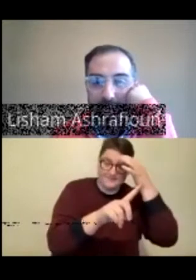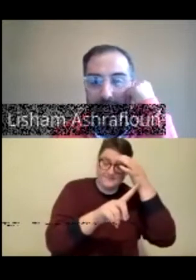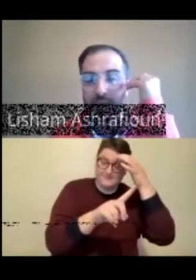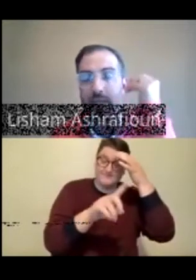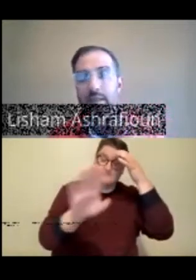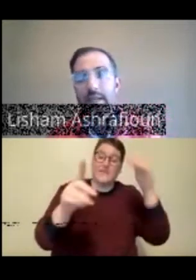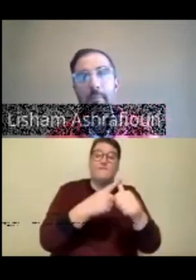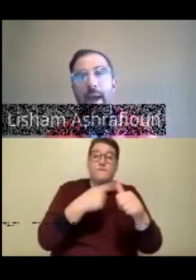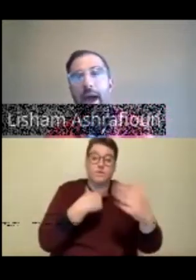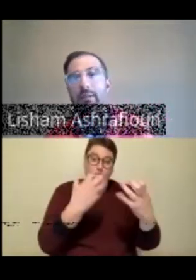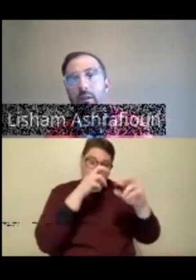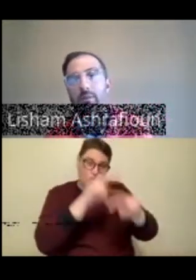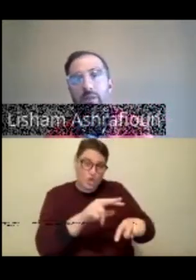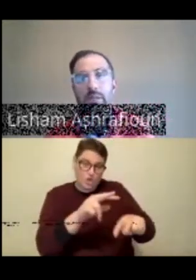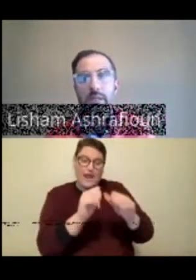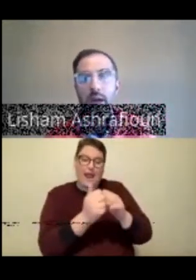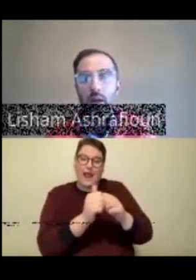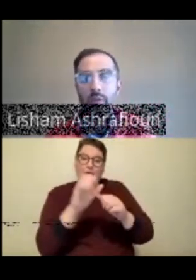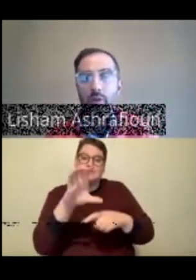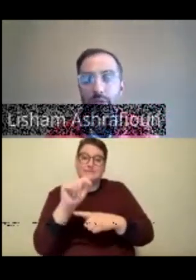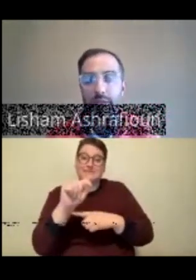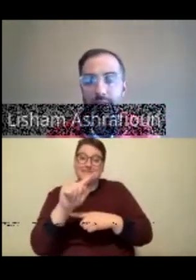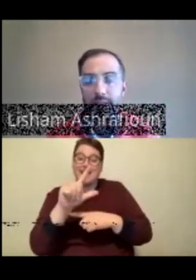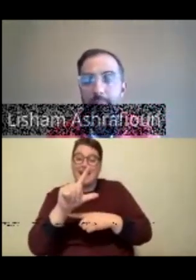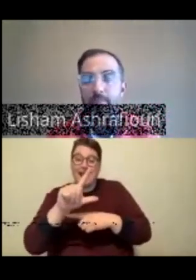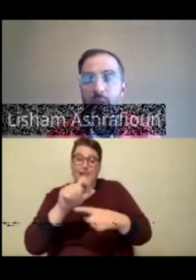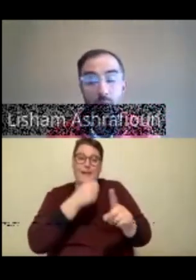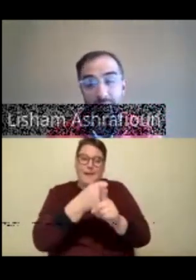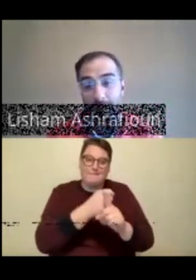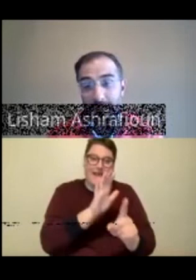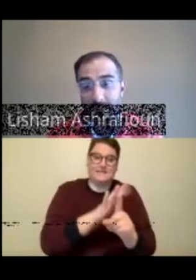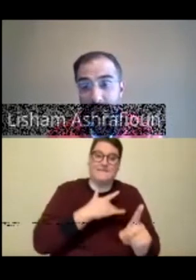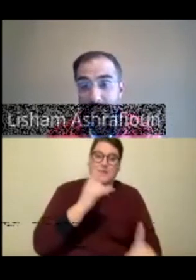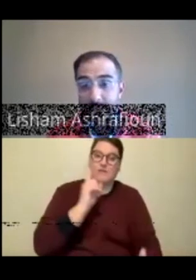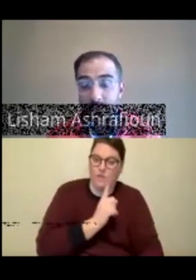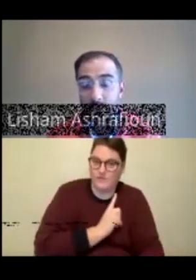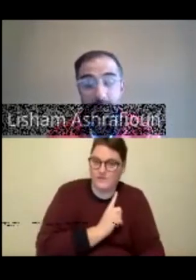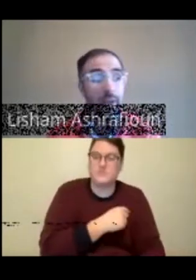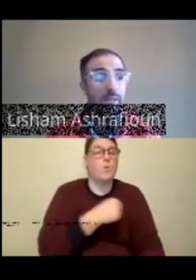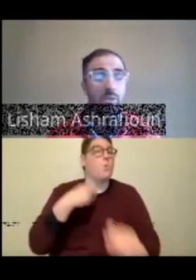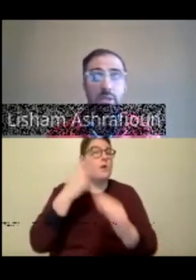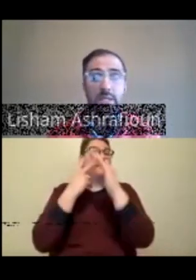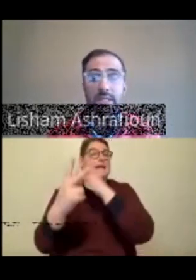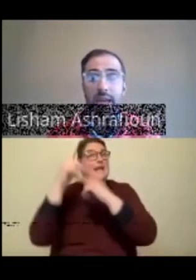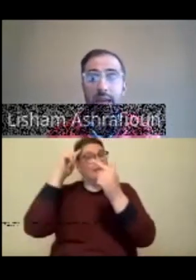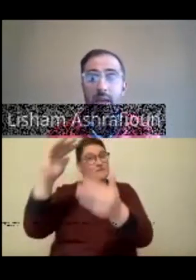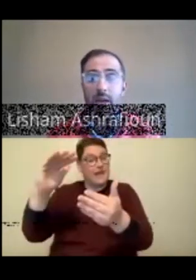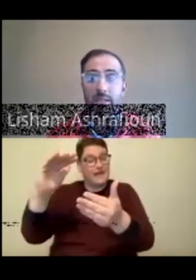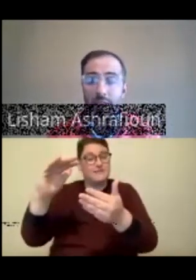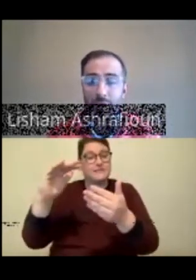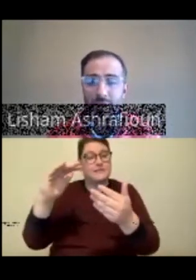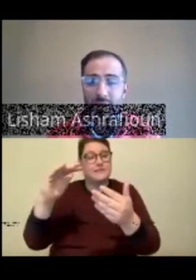in assessing the impact of CBTL on loneliness. And we expected to see